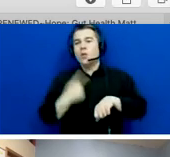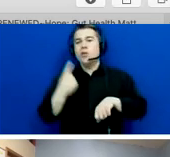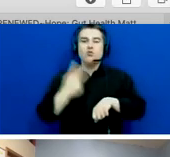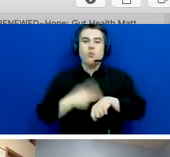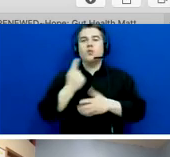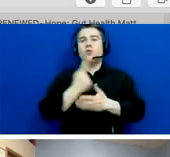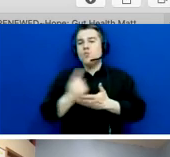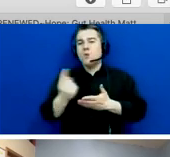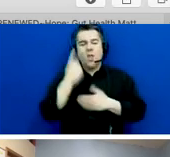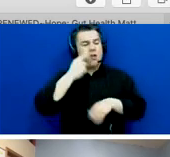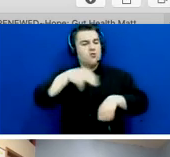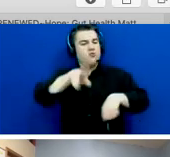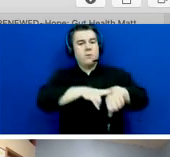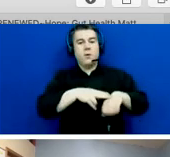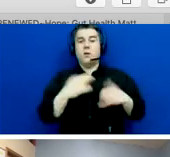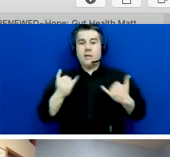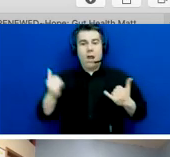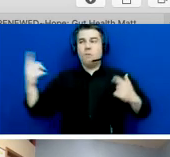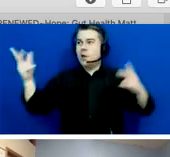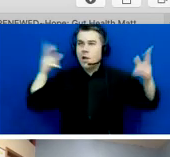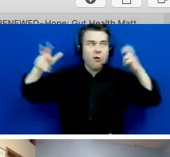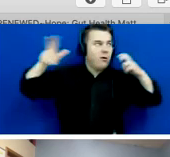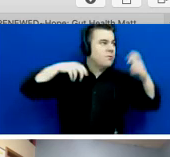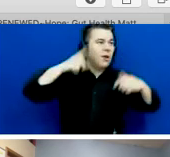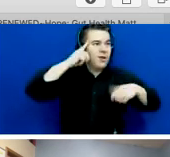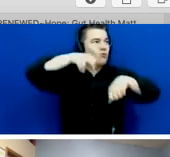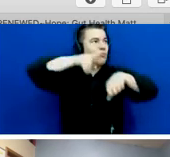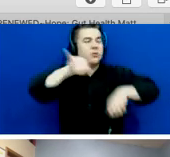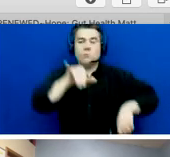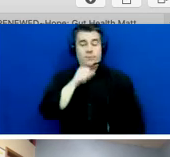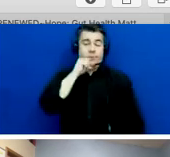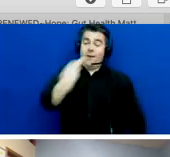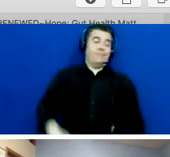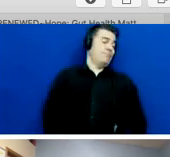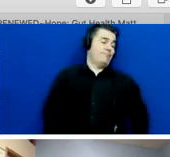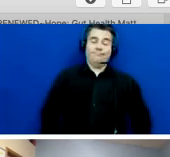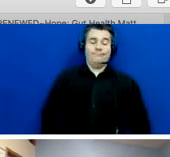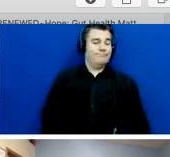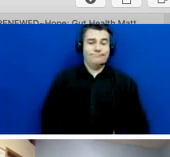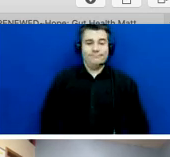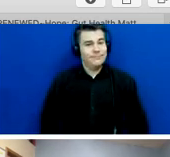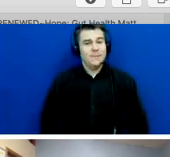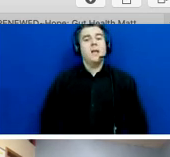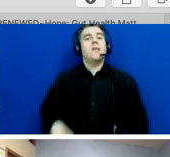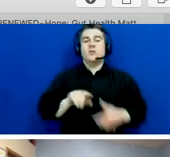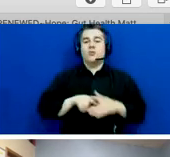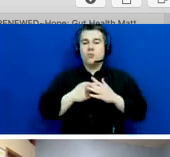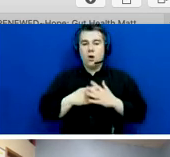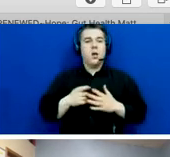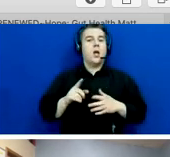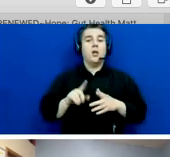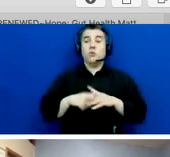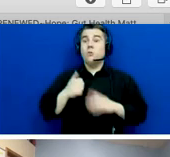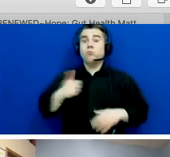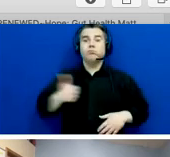I thought was normal. And I'm now hearing that from so many people that they think that's normal too, and it's not. So that started, I started going every day.